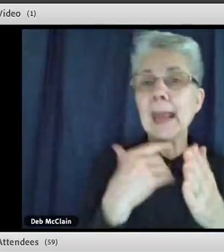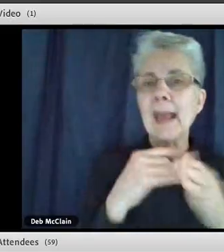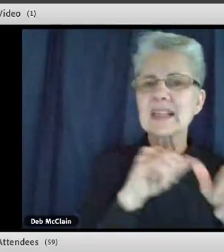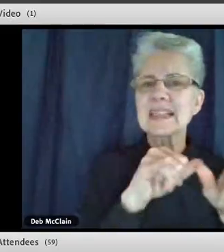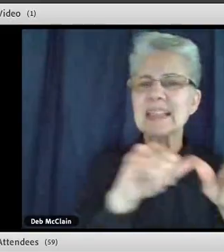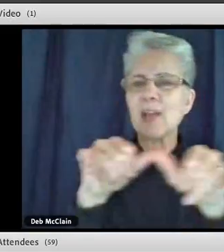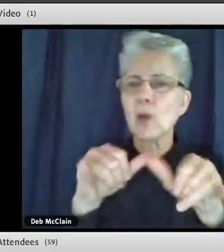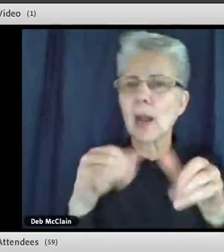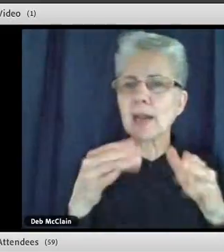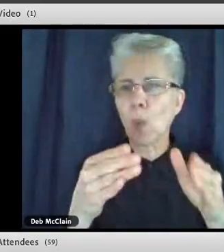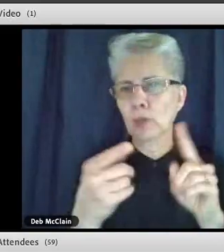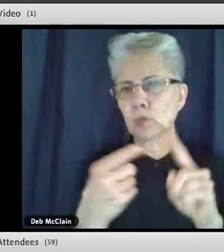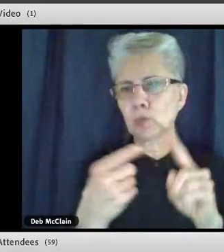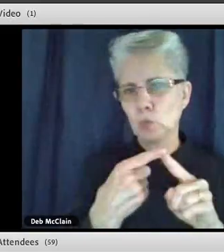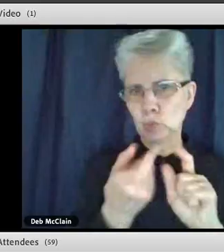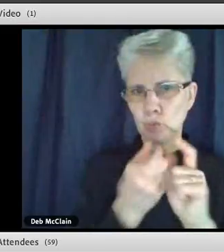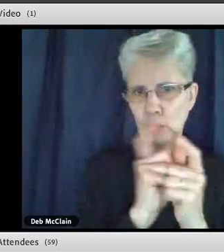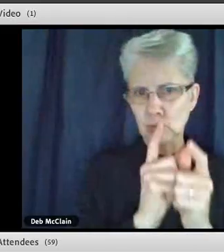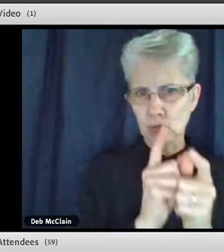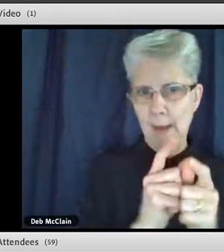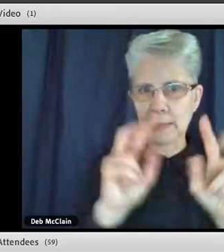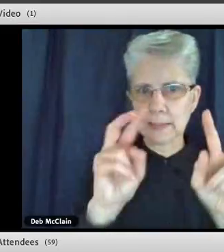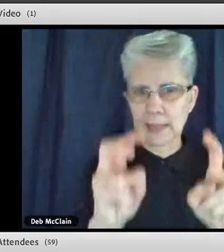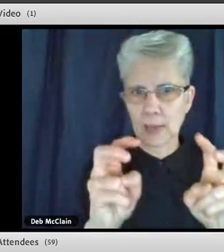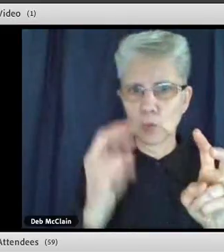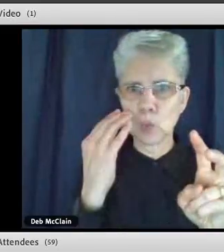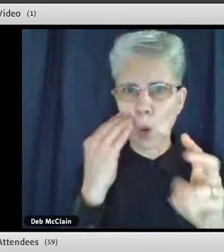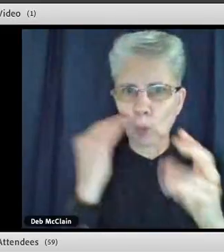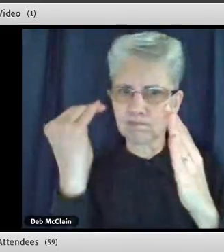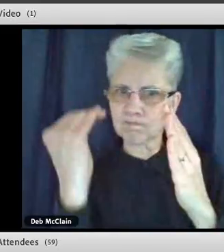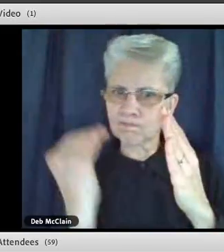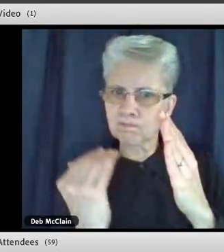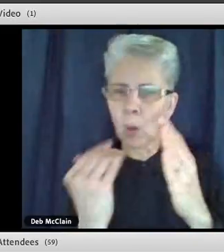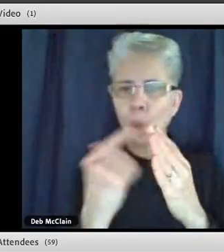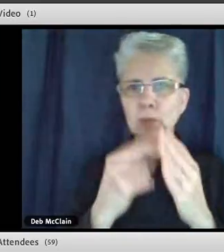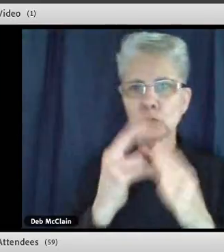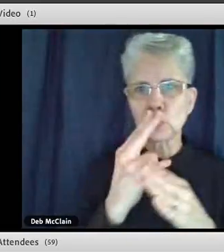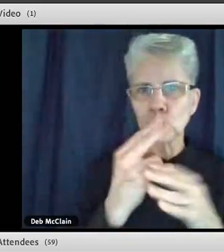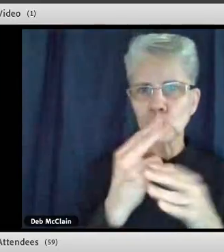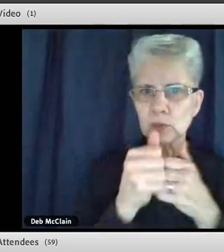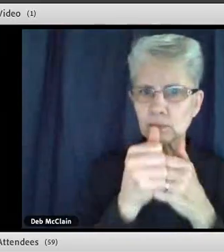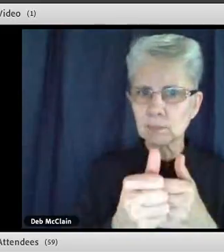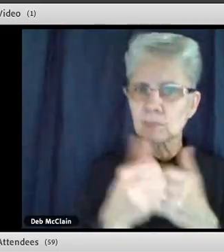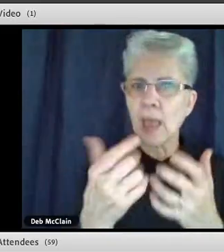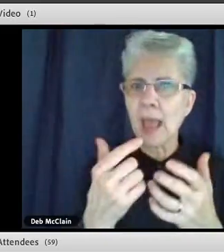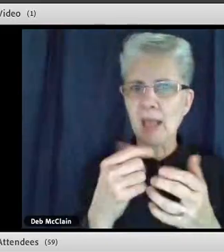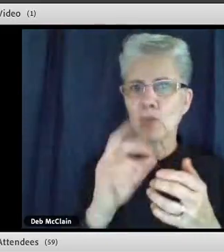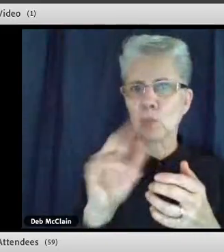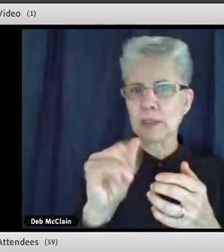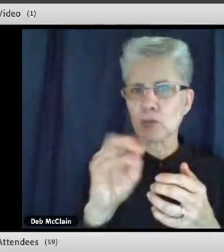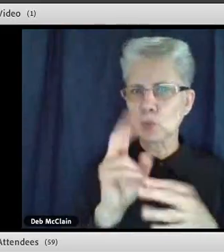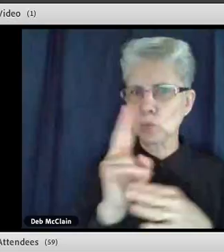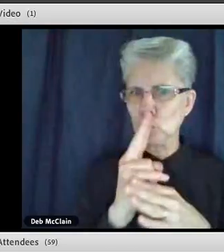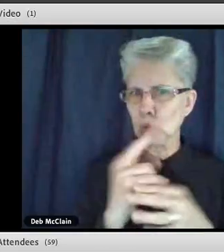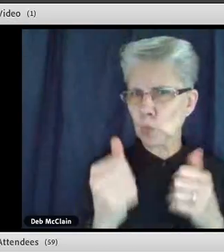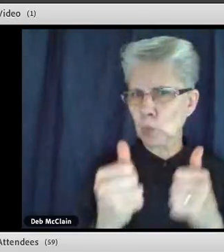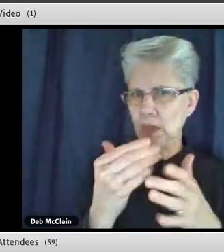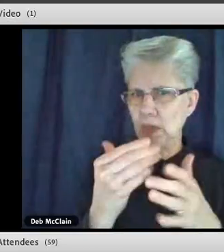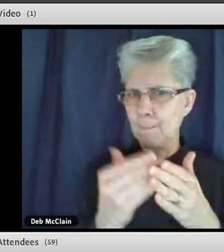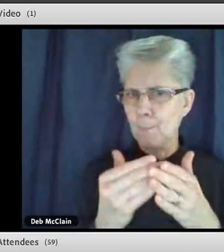way of transcribing a title and knowing, what to use and what part of the resource to use to find like what the